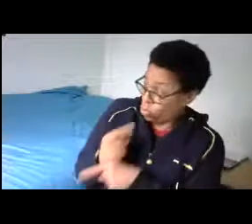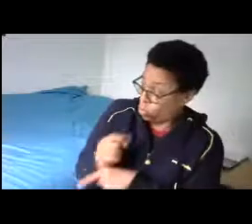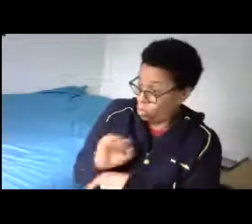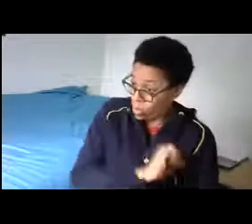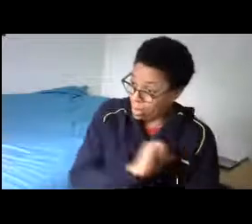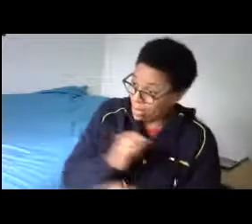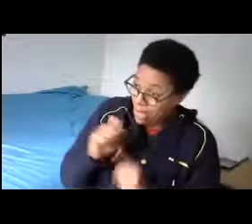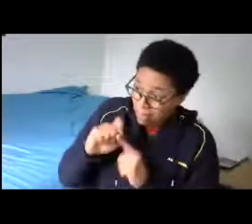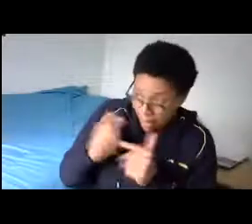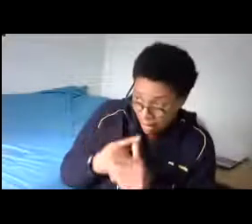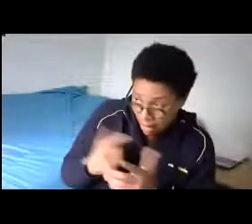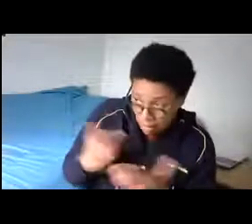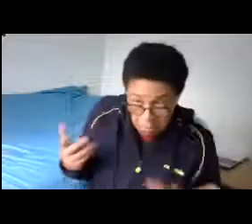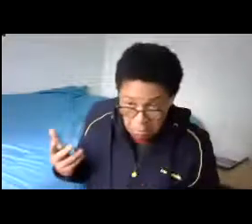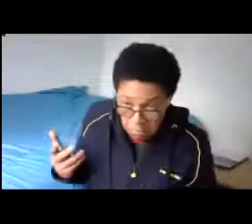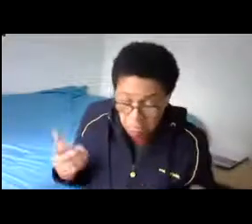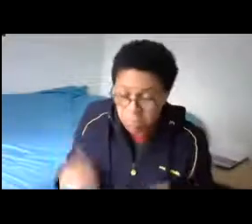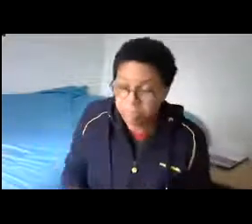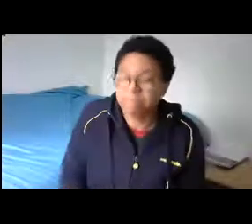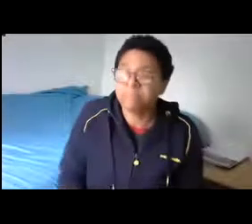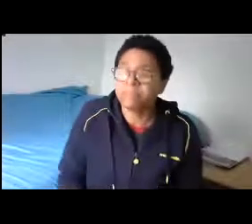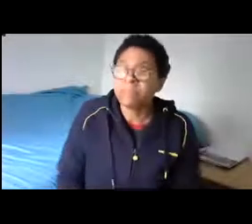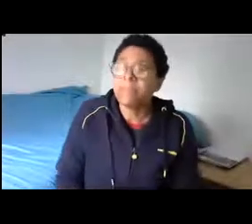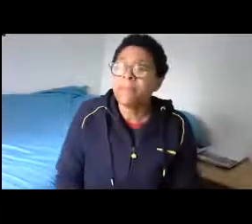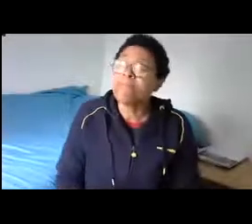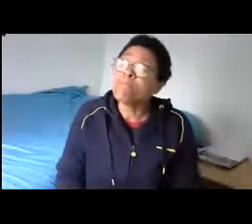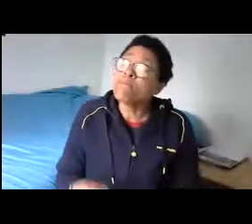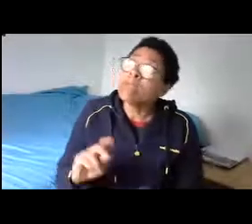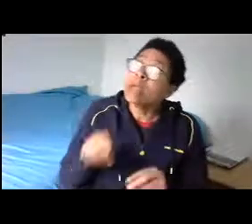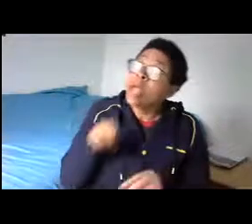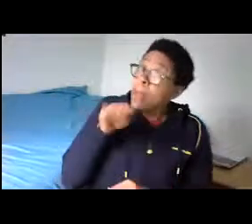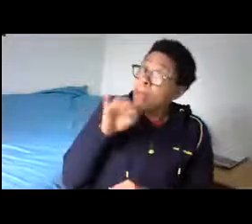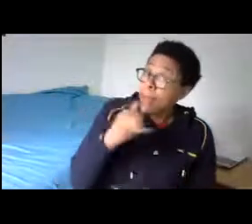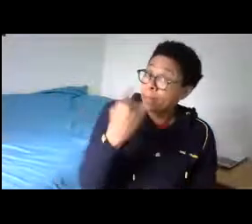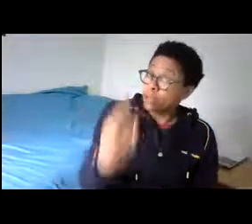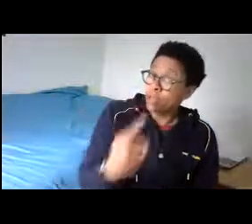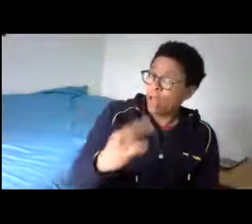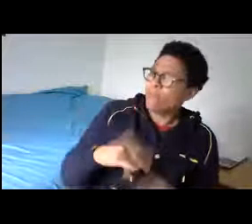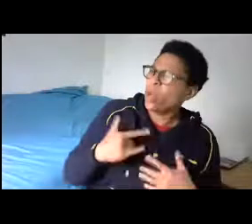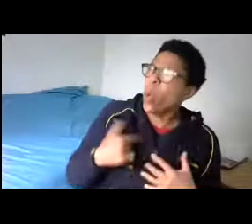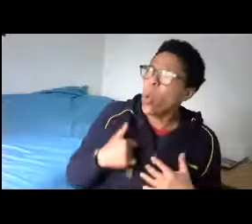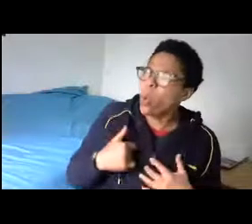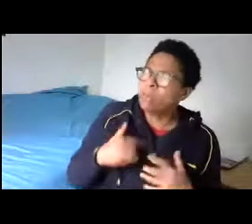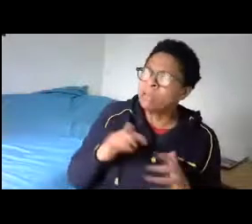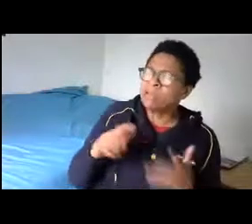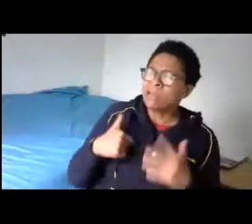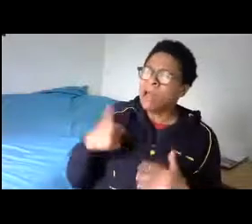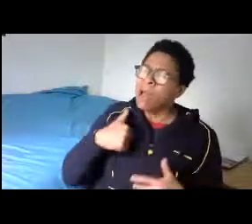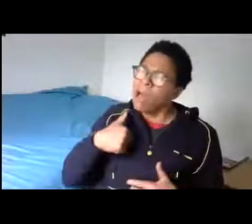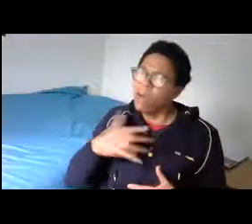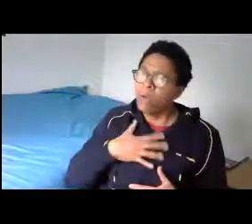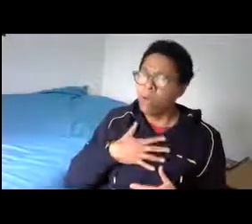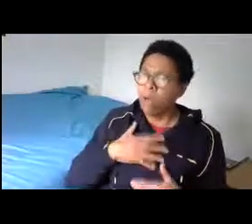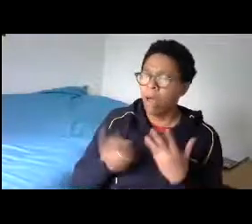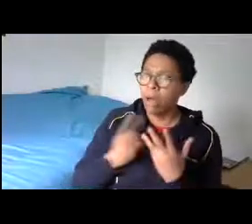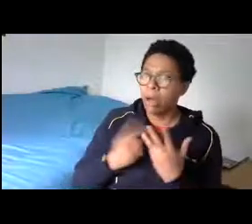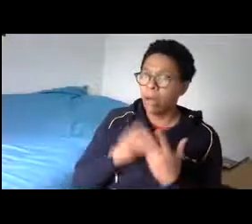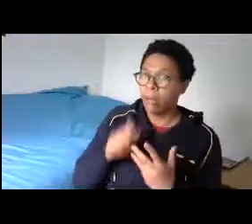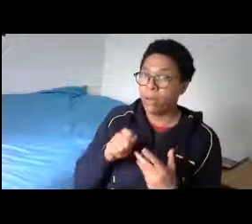So they also should allow whoever you want to be present at the meeting. Again, I've seen problems with that. It depends